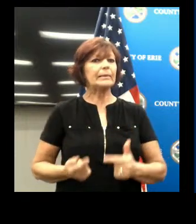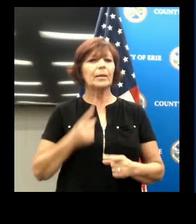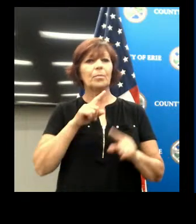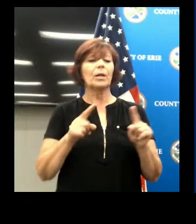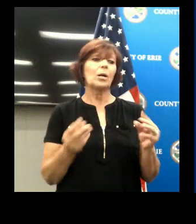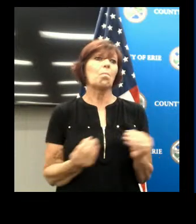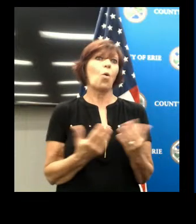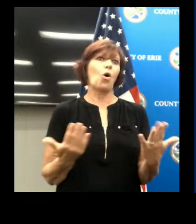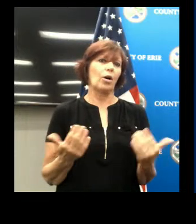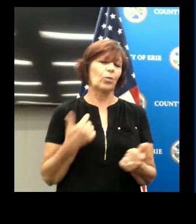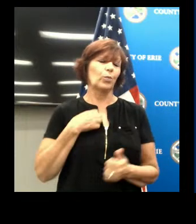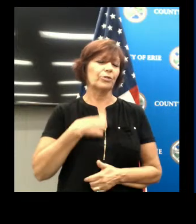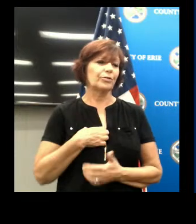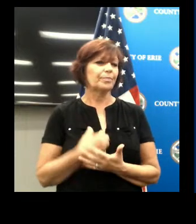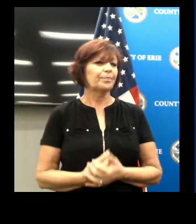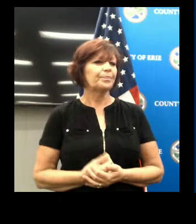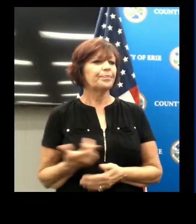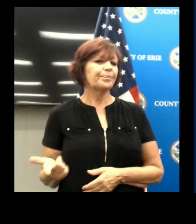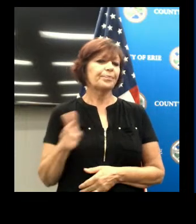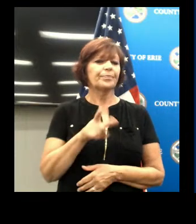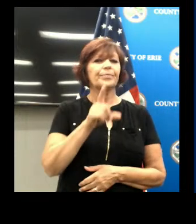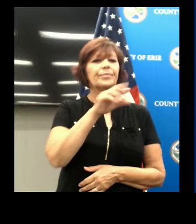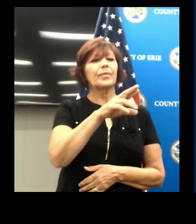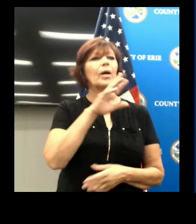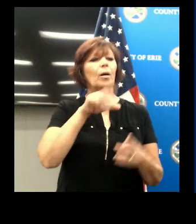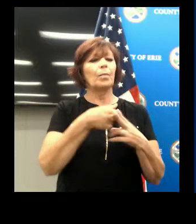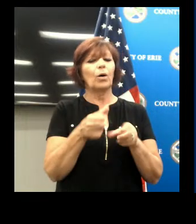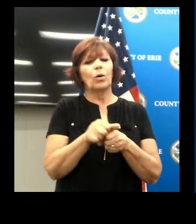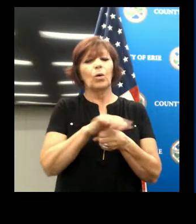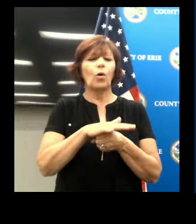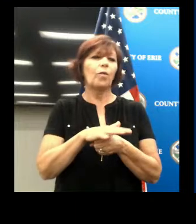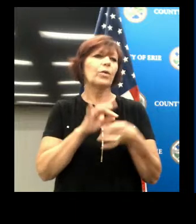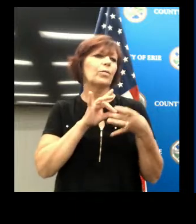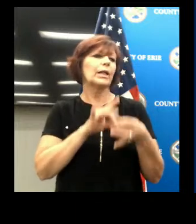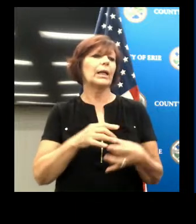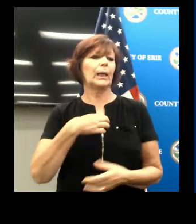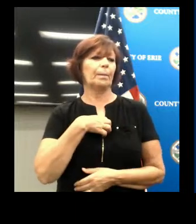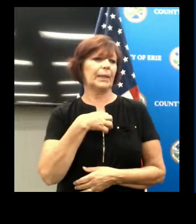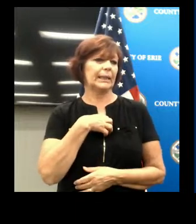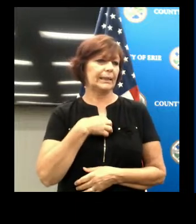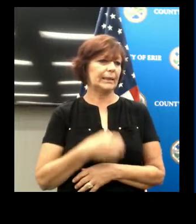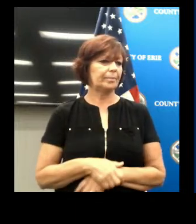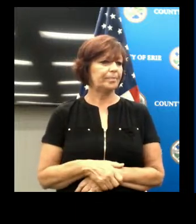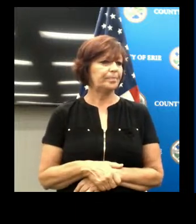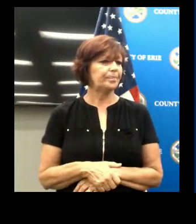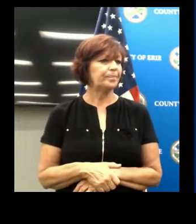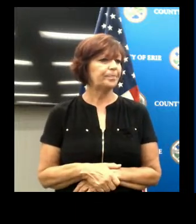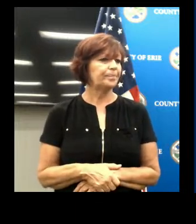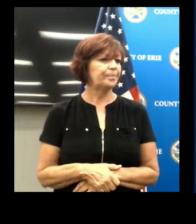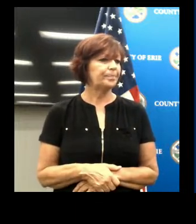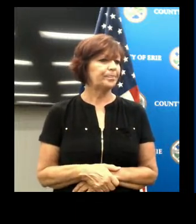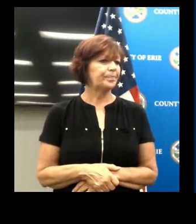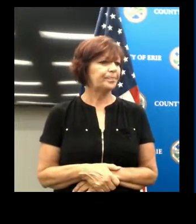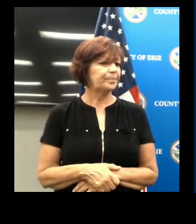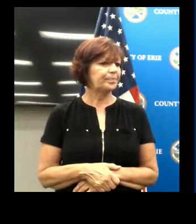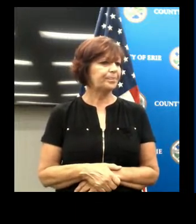like. I'll turn it over to the doctor to talk about COVID-related complaints before we, I think, entertain